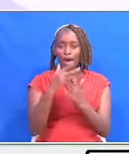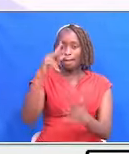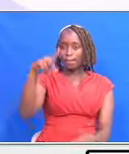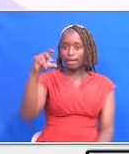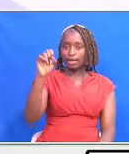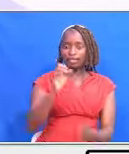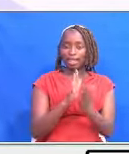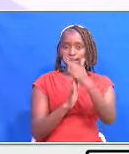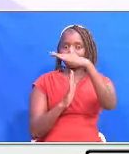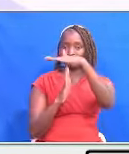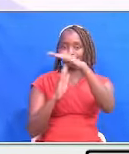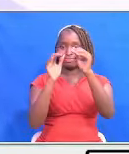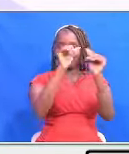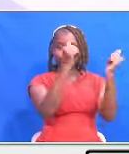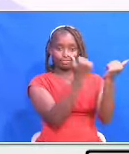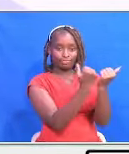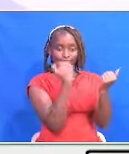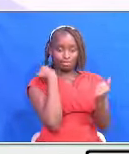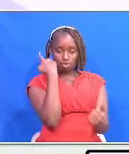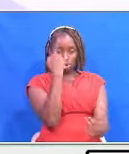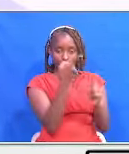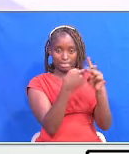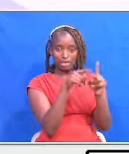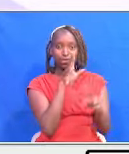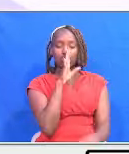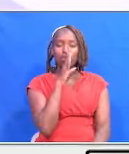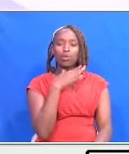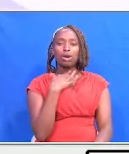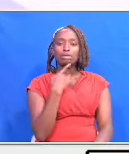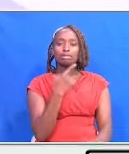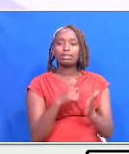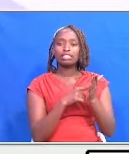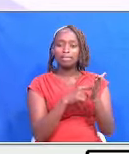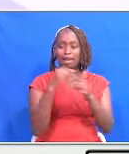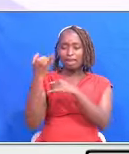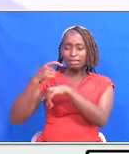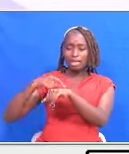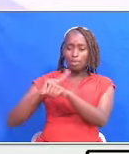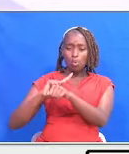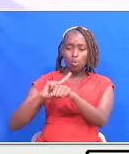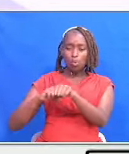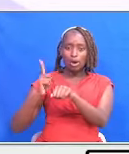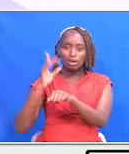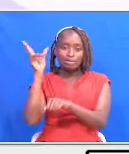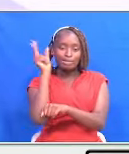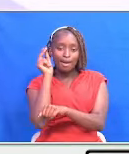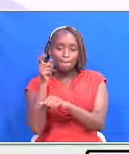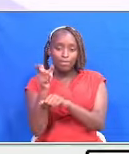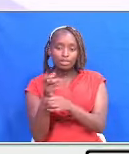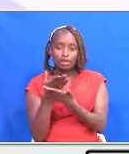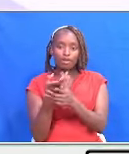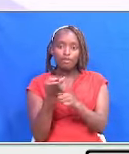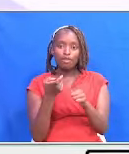of agencies to start speaking up. I want to give you an example. When is the last time you had anybody from the board, the Uwezo